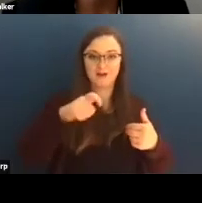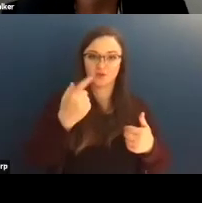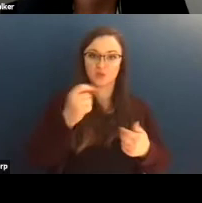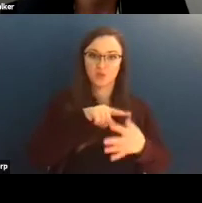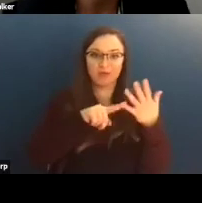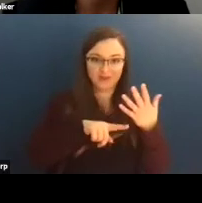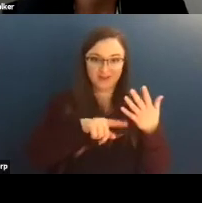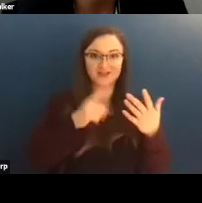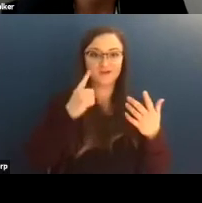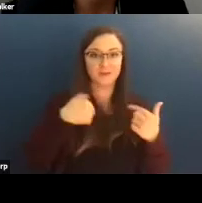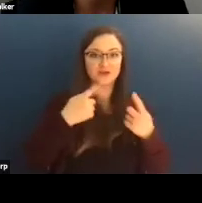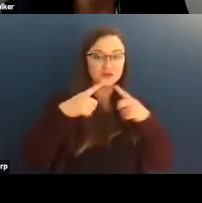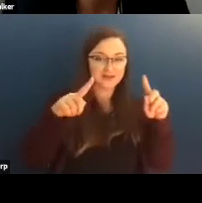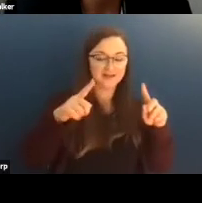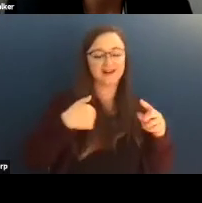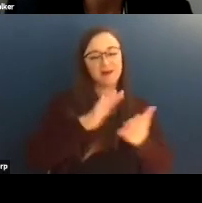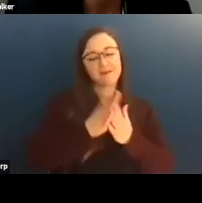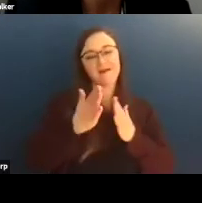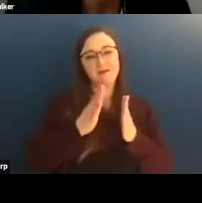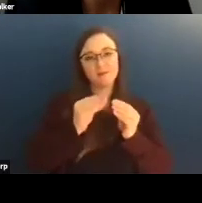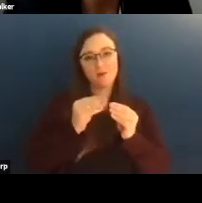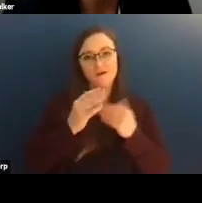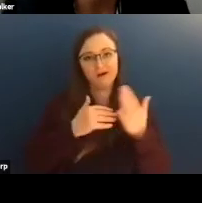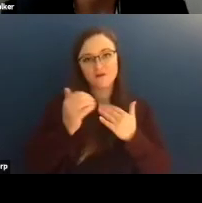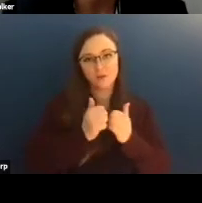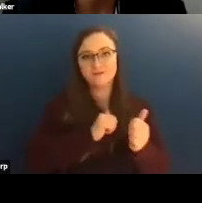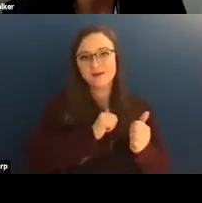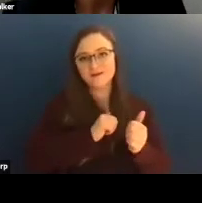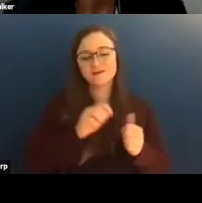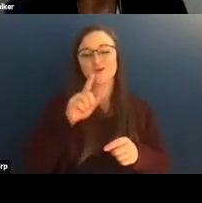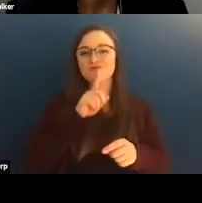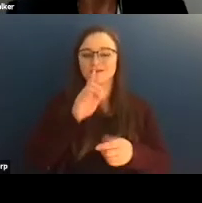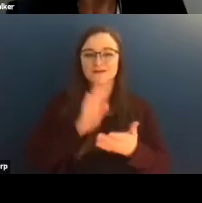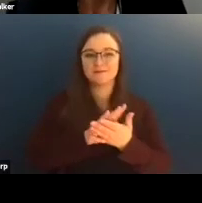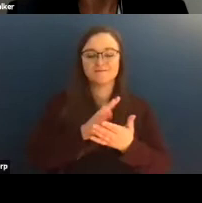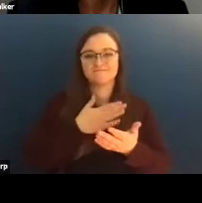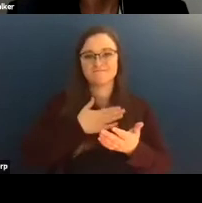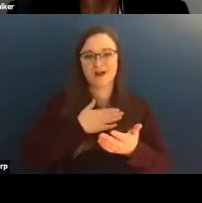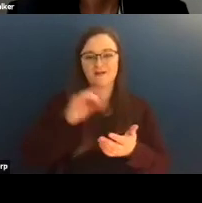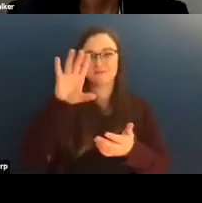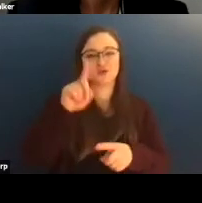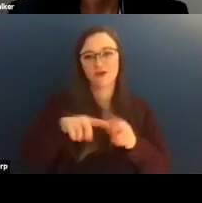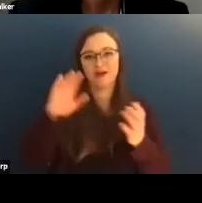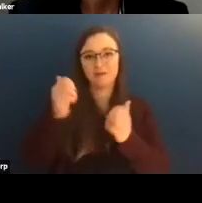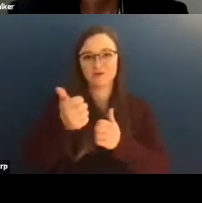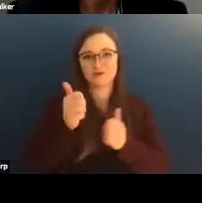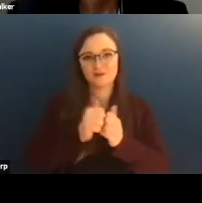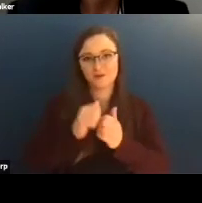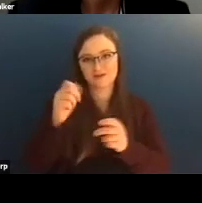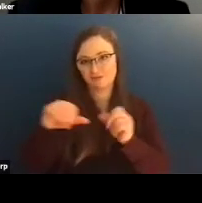doing, I became more comfortable and I was able to succeed. So that's the biggest thing, is you can't really compare yourself. So I have two